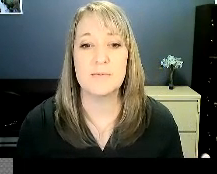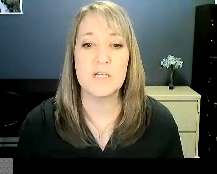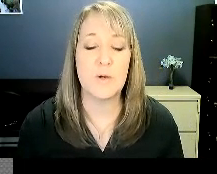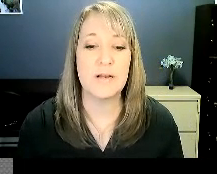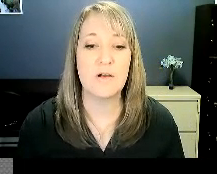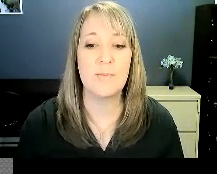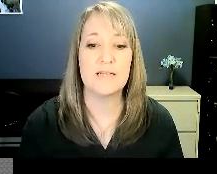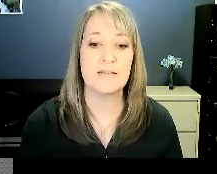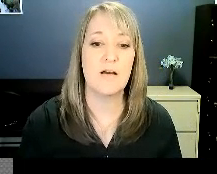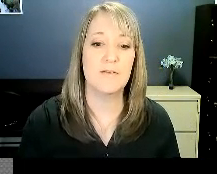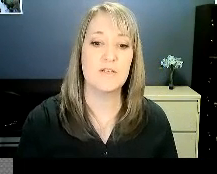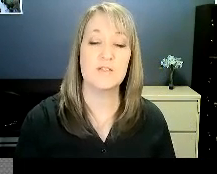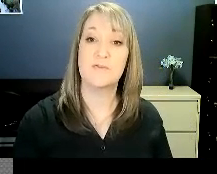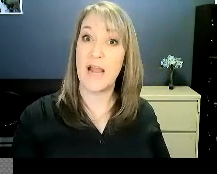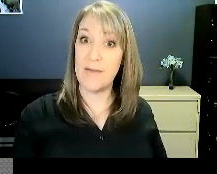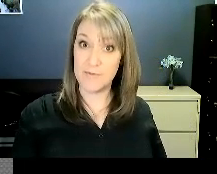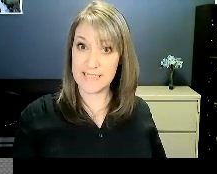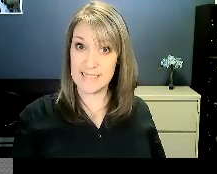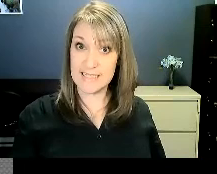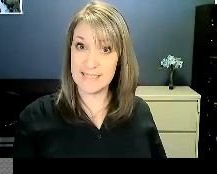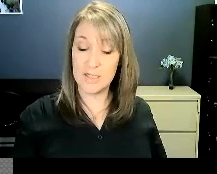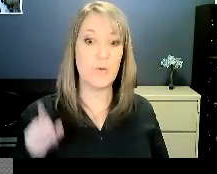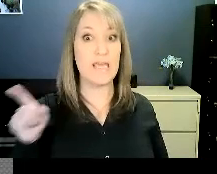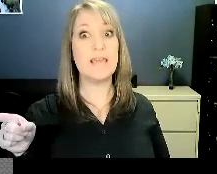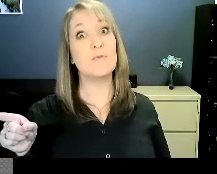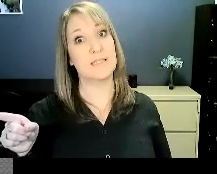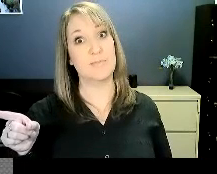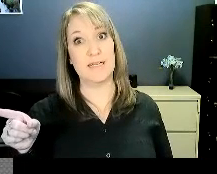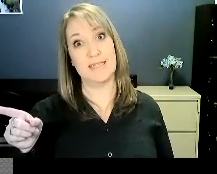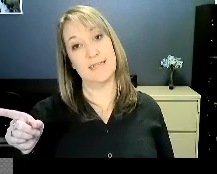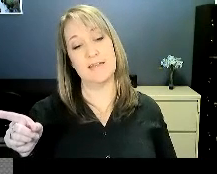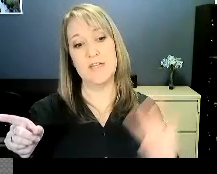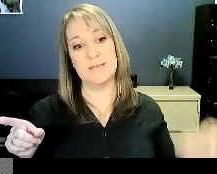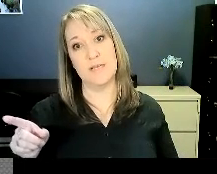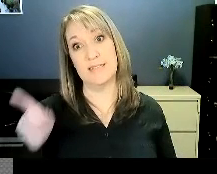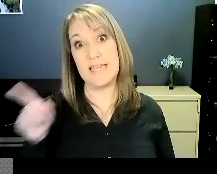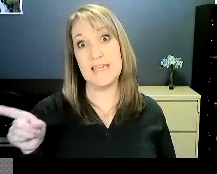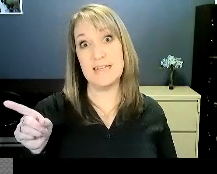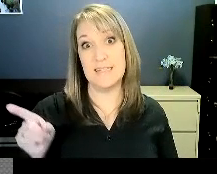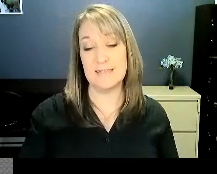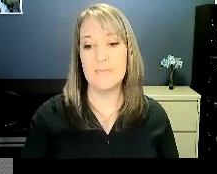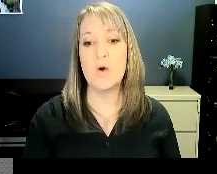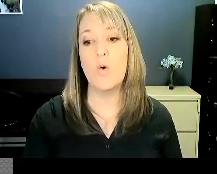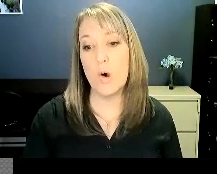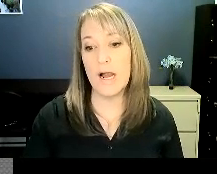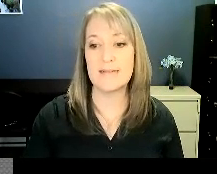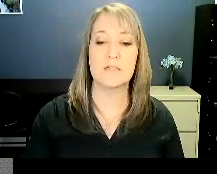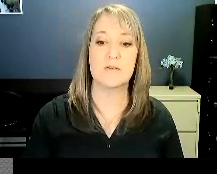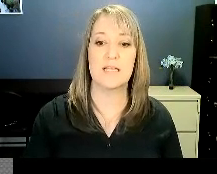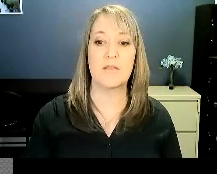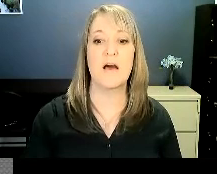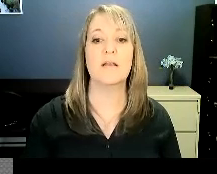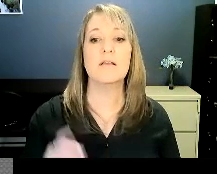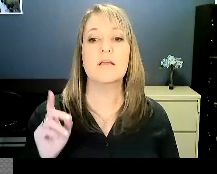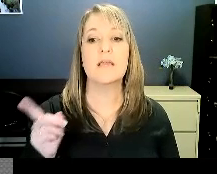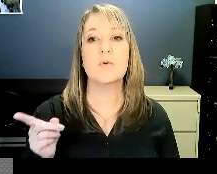The subject pronoun copy is often used for emphasis. No, he wants to practice ASL, not someone else. He does. Or as a